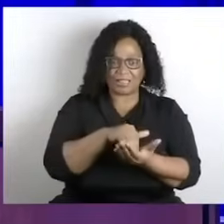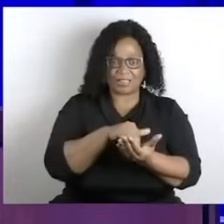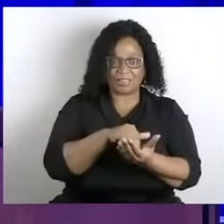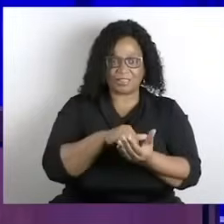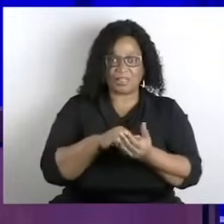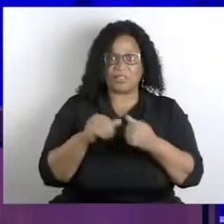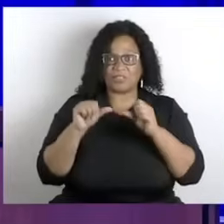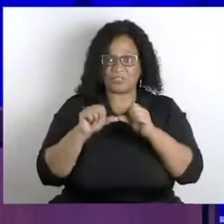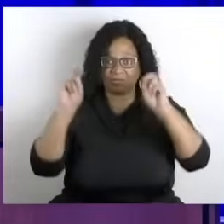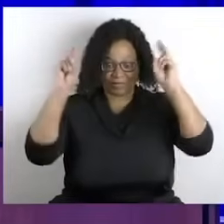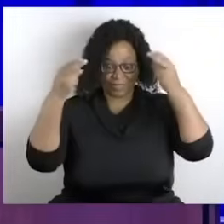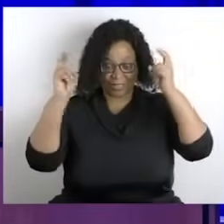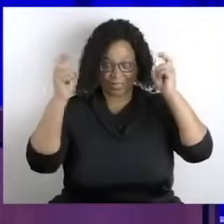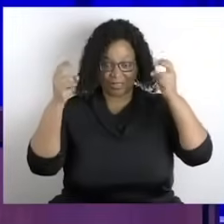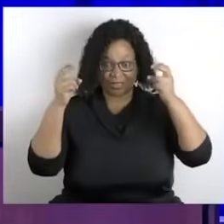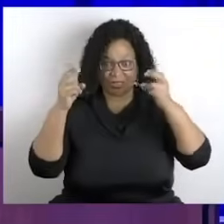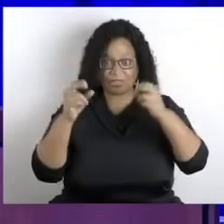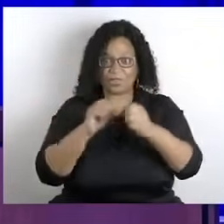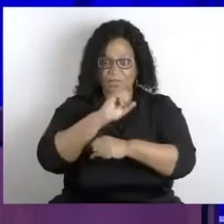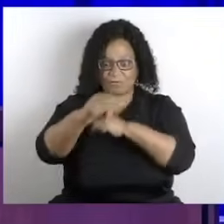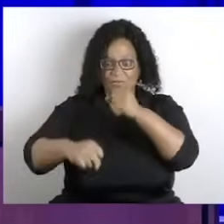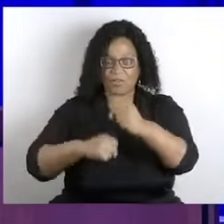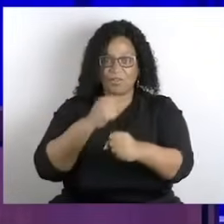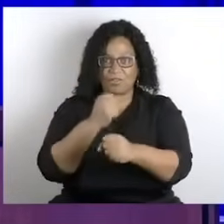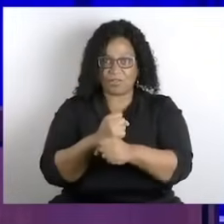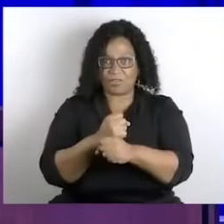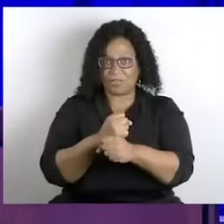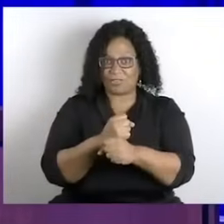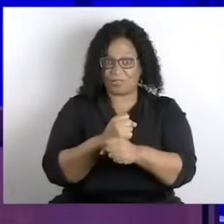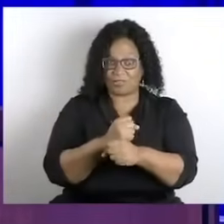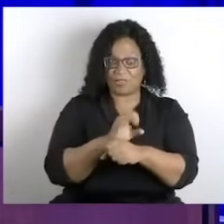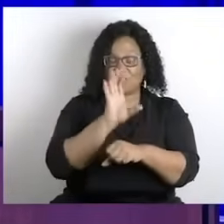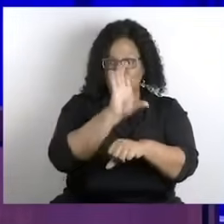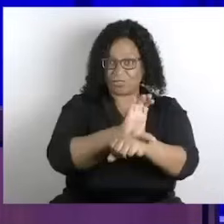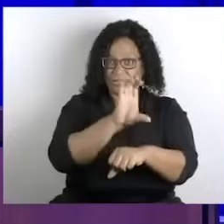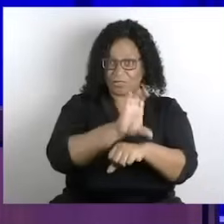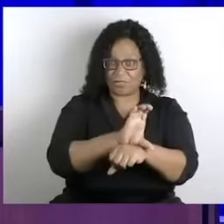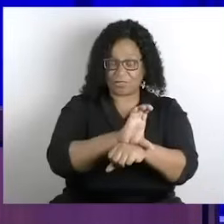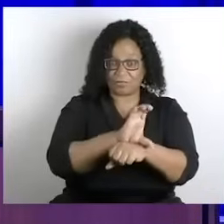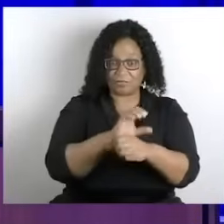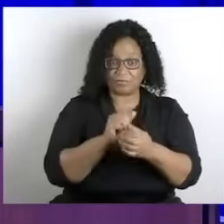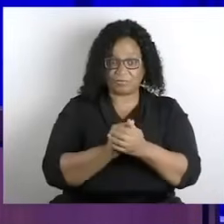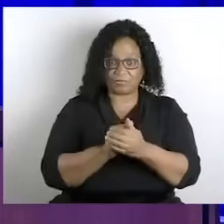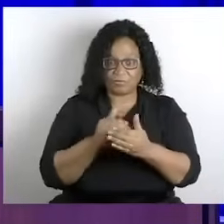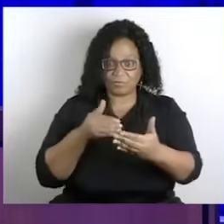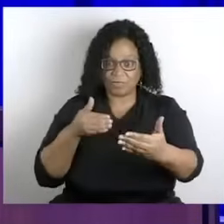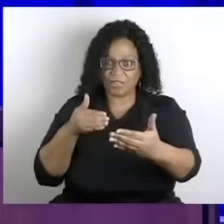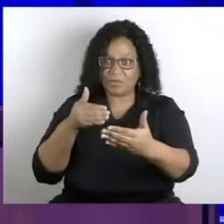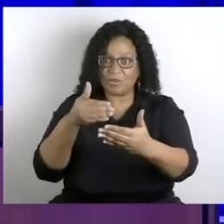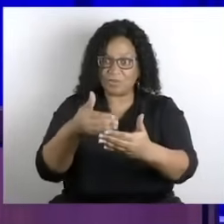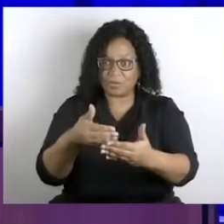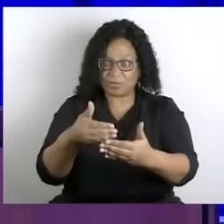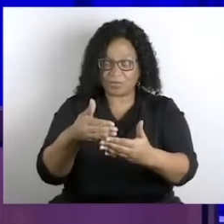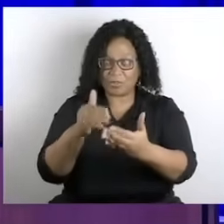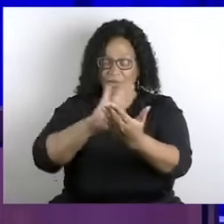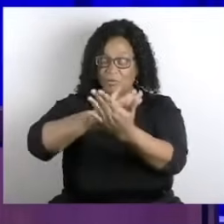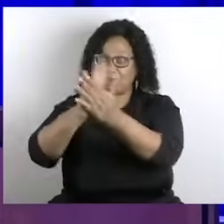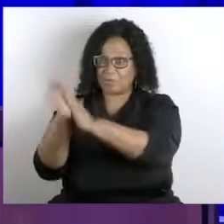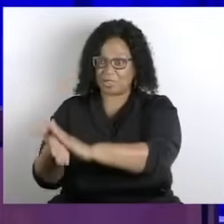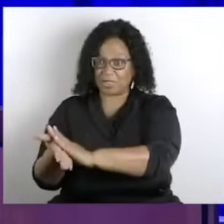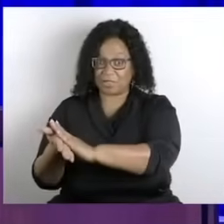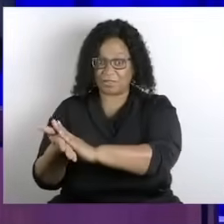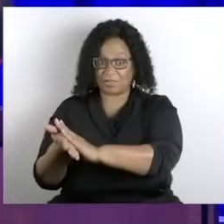she'll guide us during this church year, at least for these next several weeks, as we move toward what will become